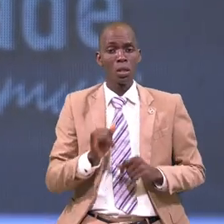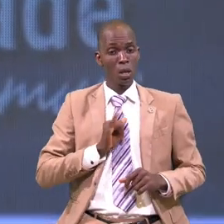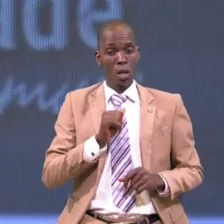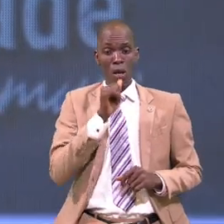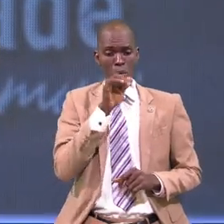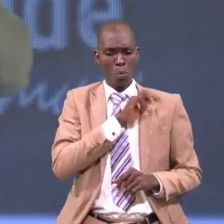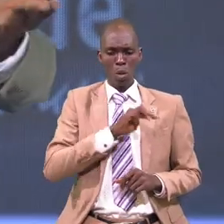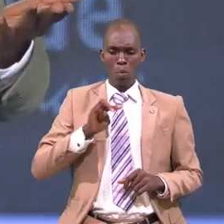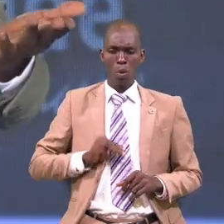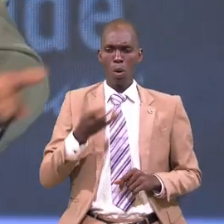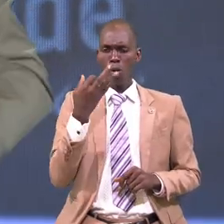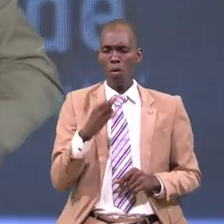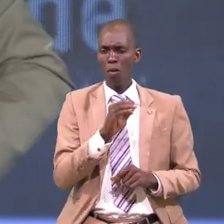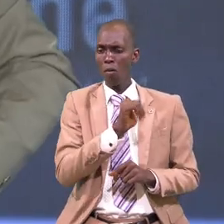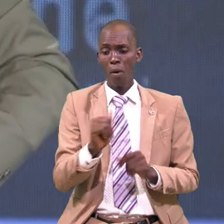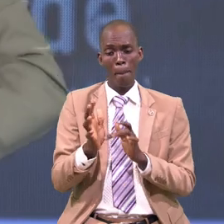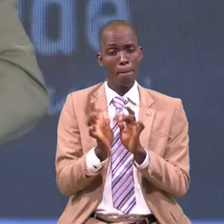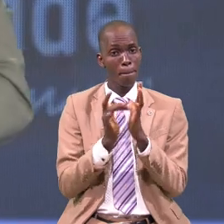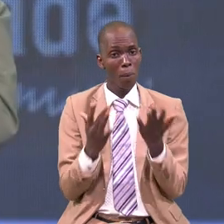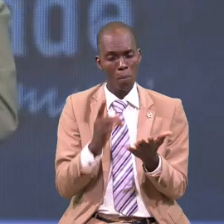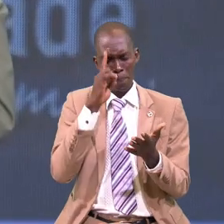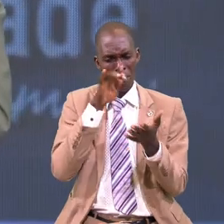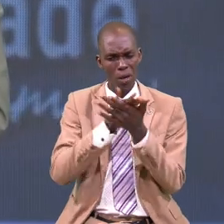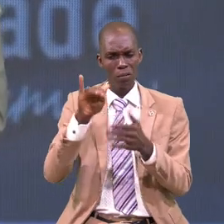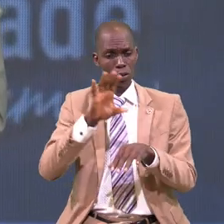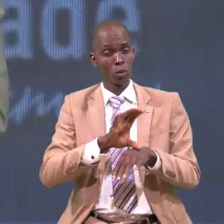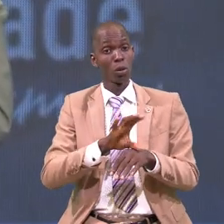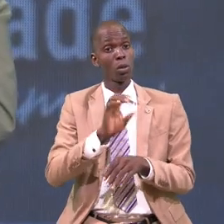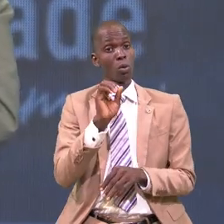Bible believing church, be ye transformed.